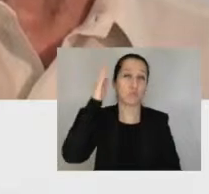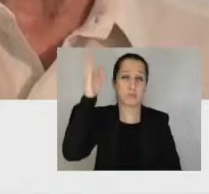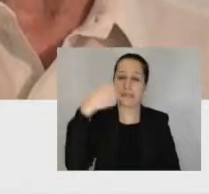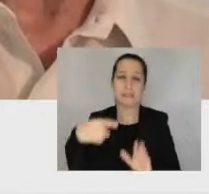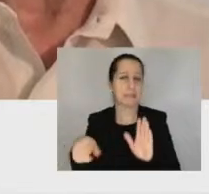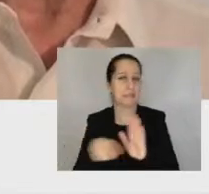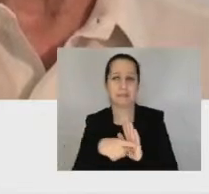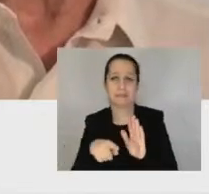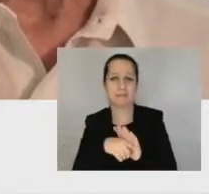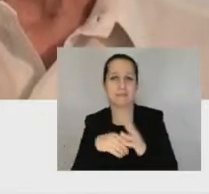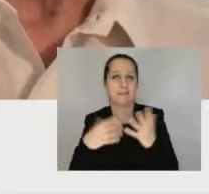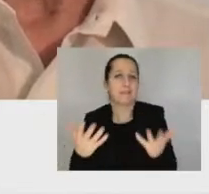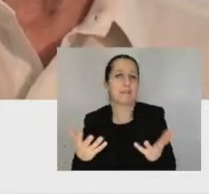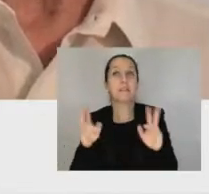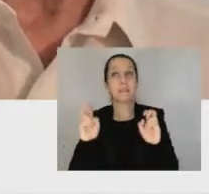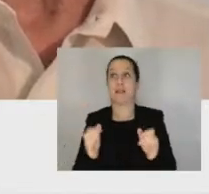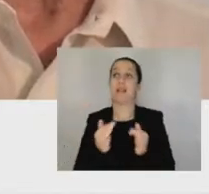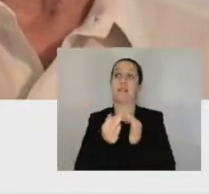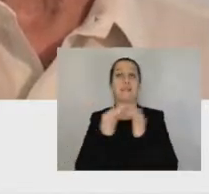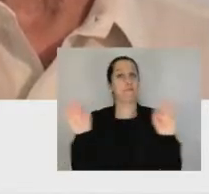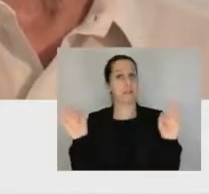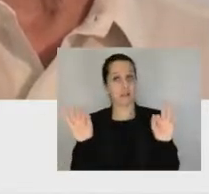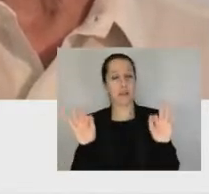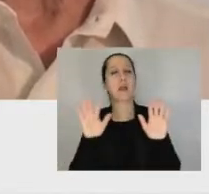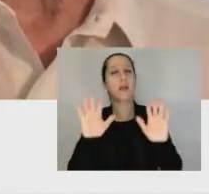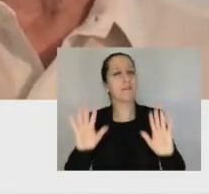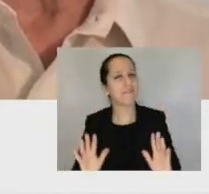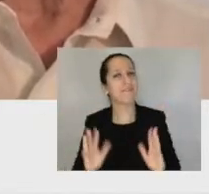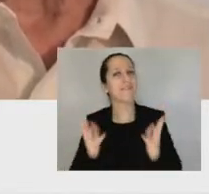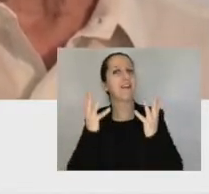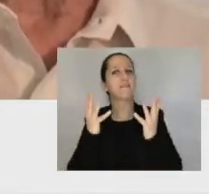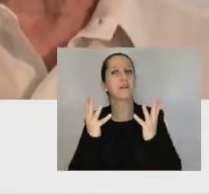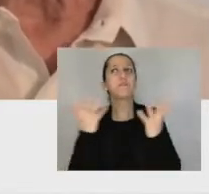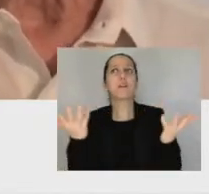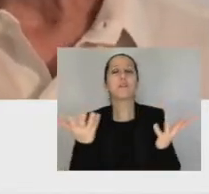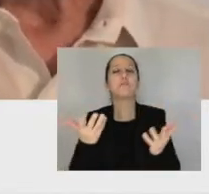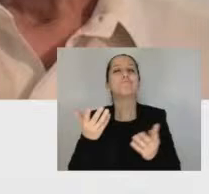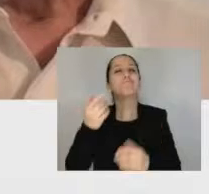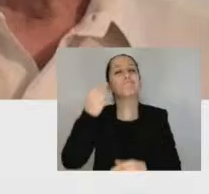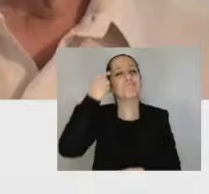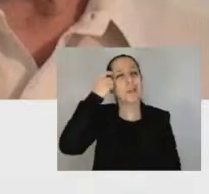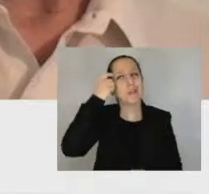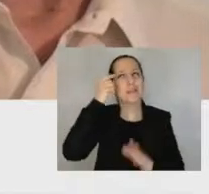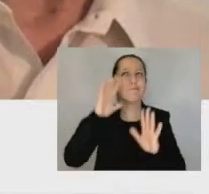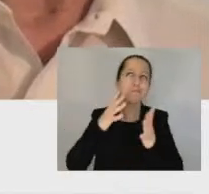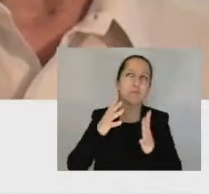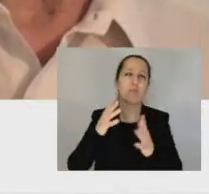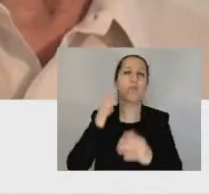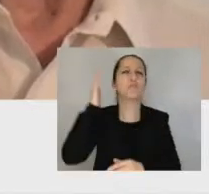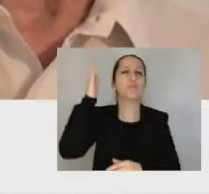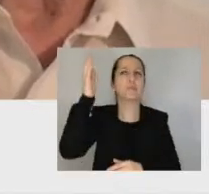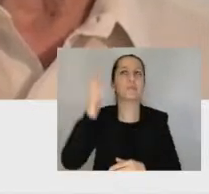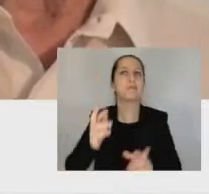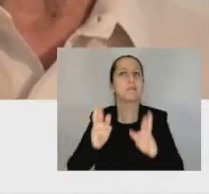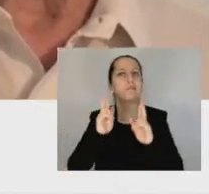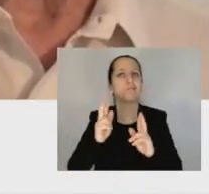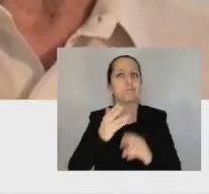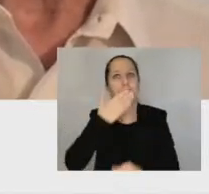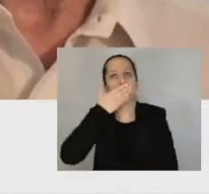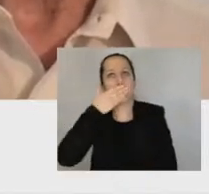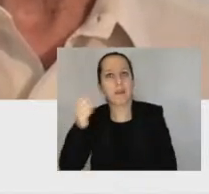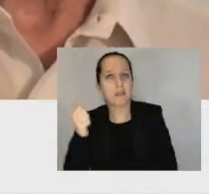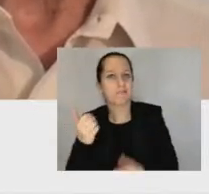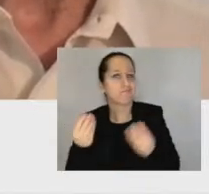does hope come from in the dreadful state we find the world? Well, I'll show you where I get hope from.